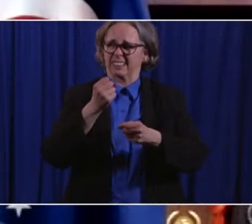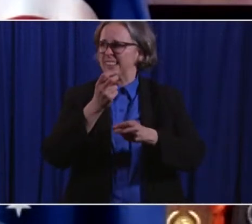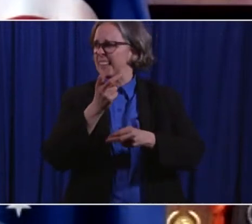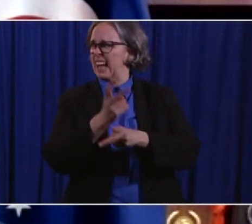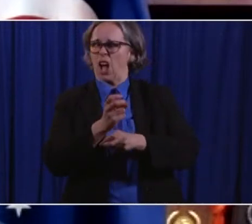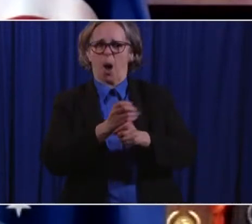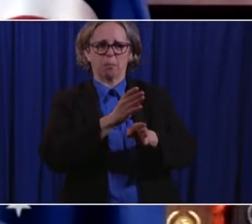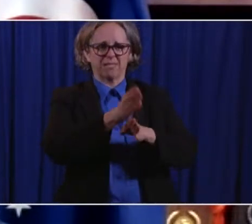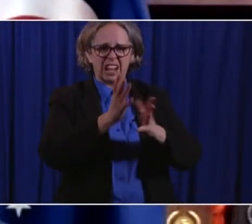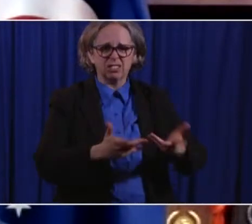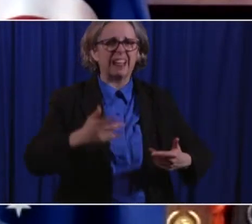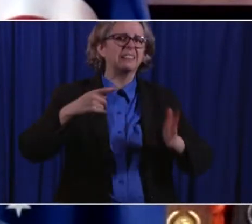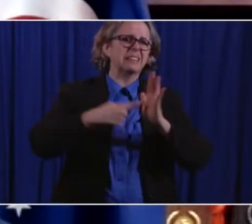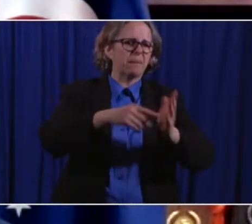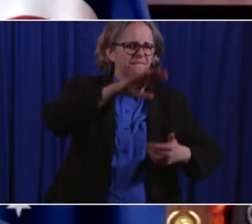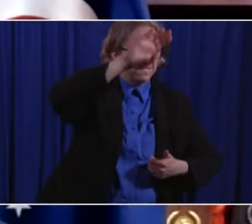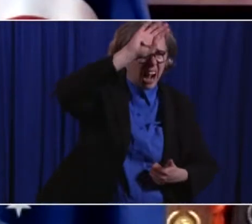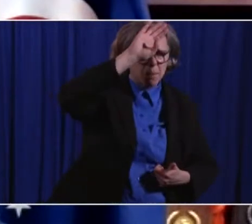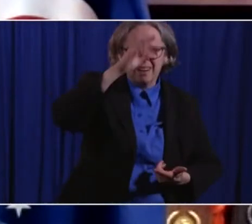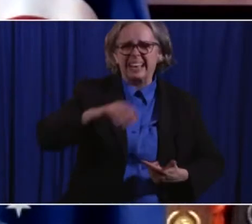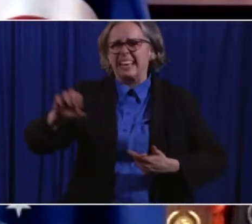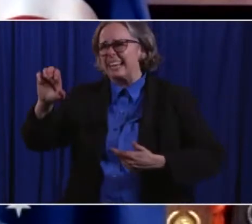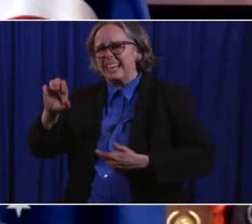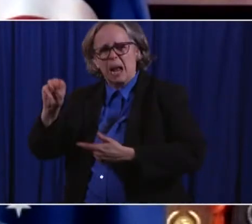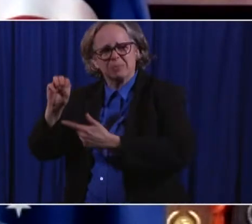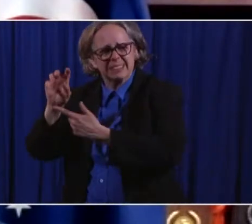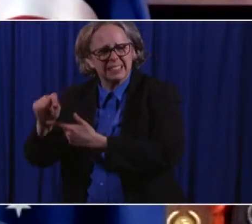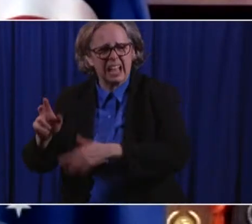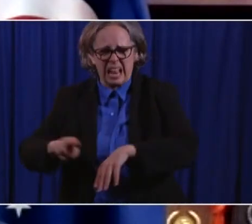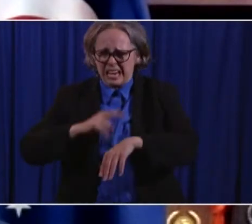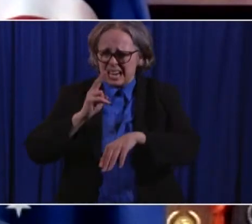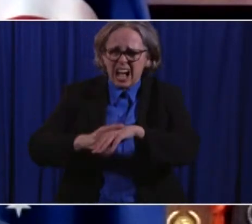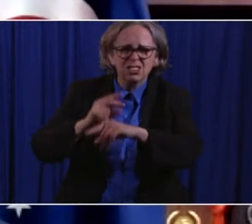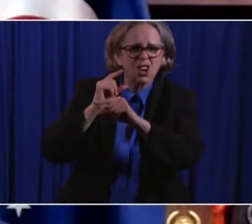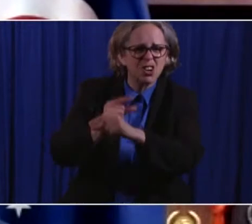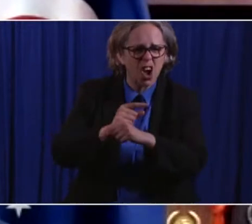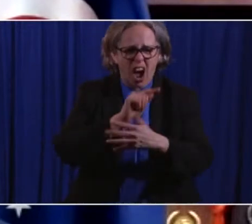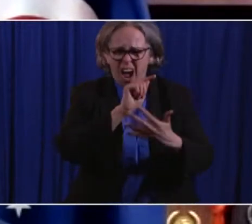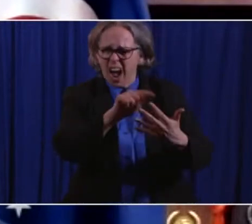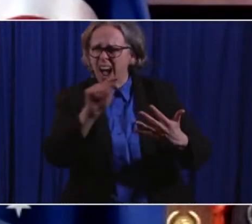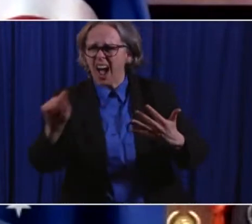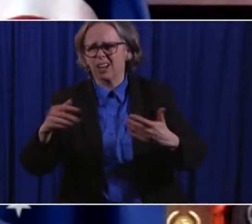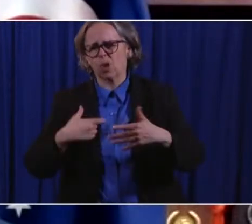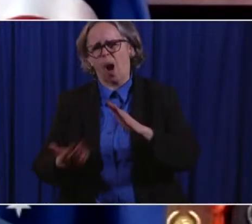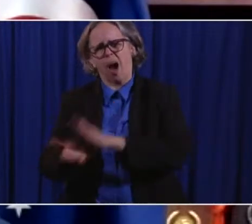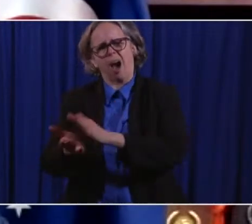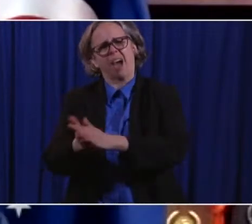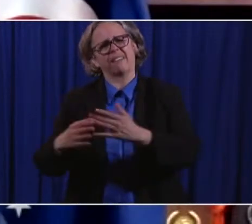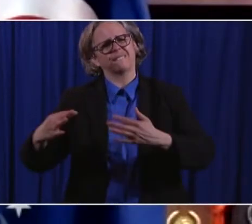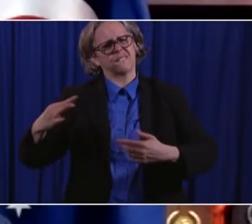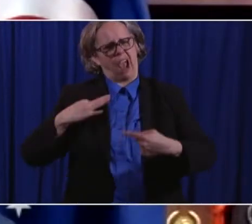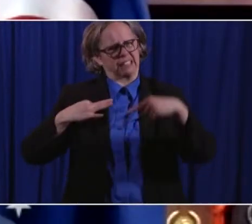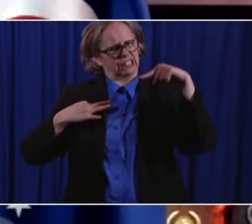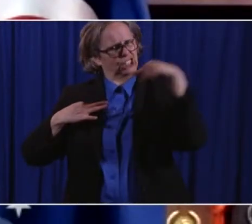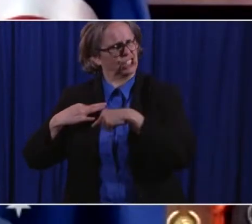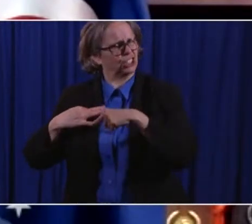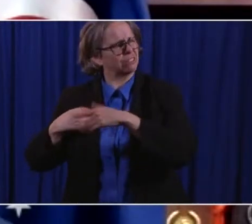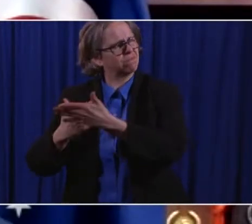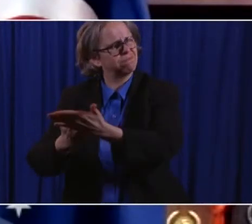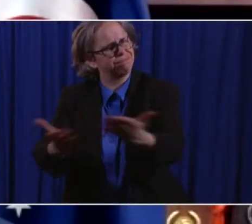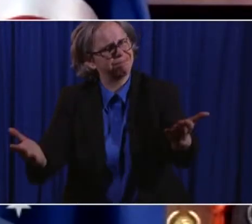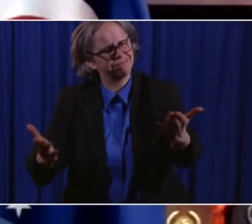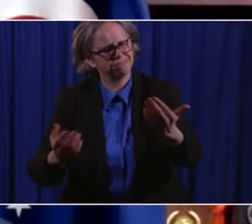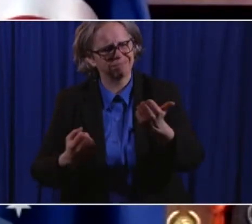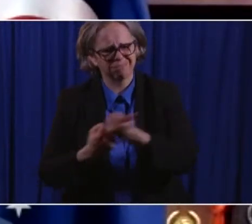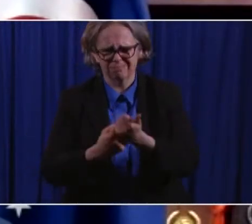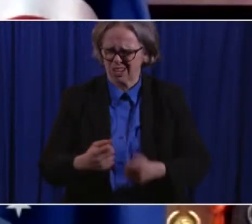the National Guard. They're all to be commended for that work. As you said, 1/3, it took me back